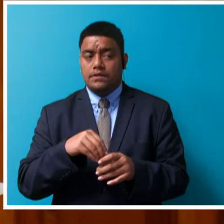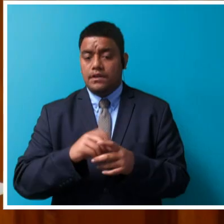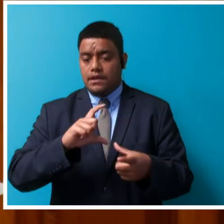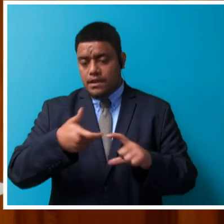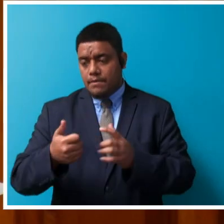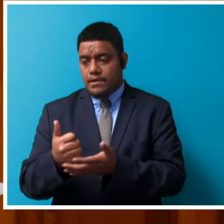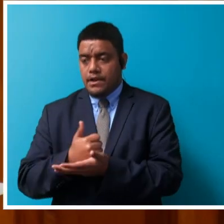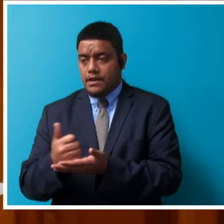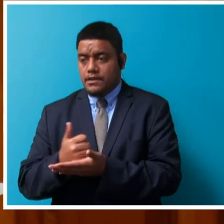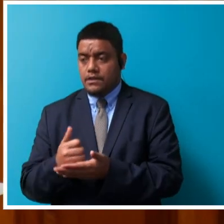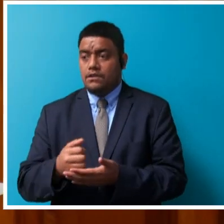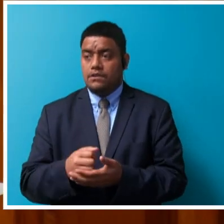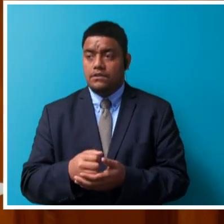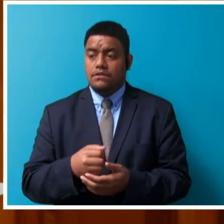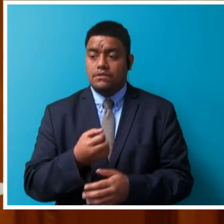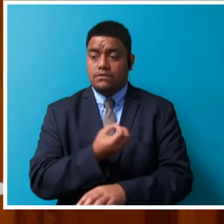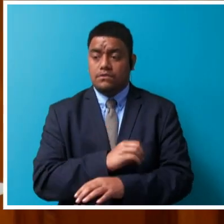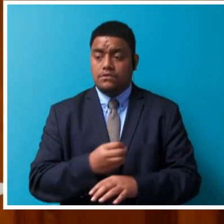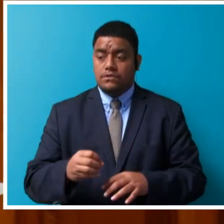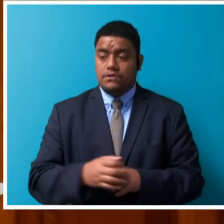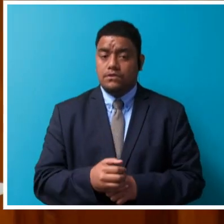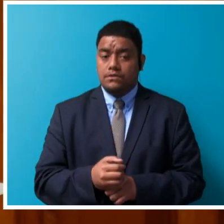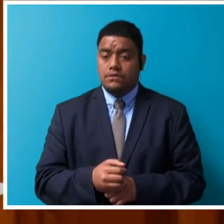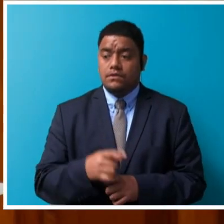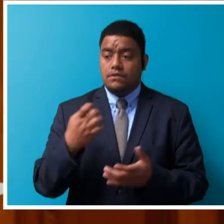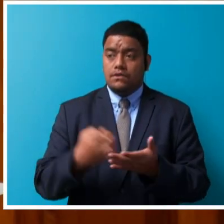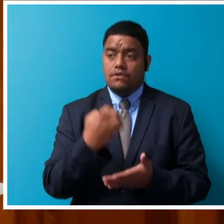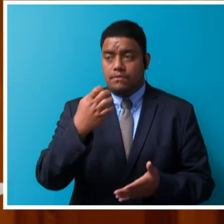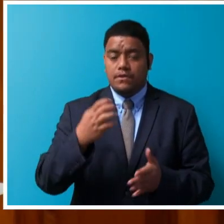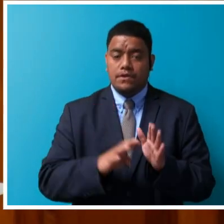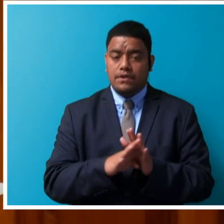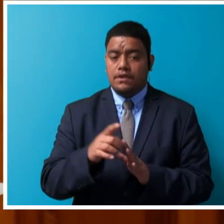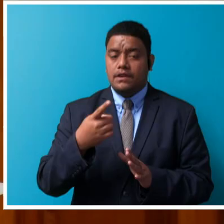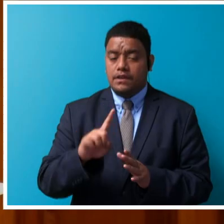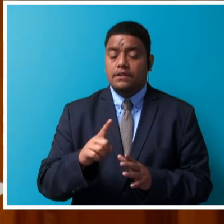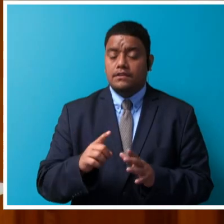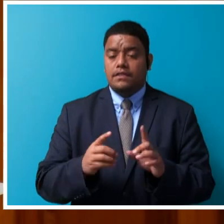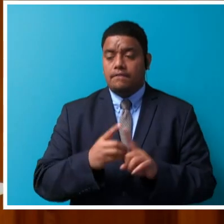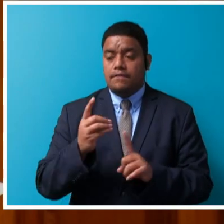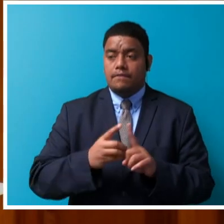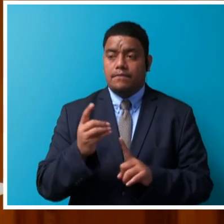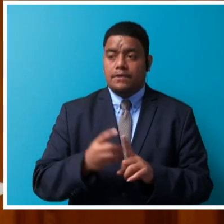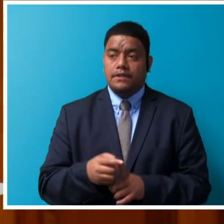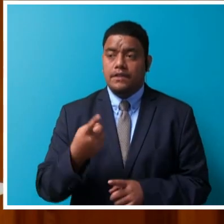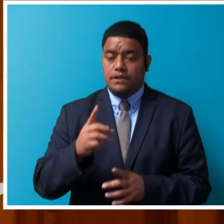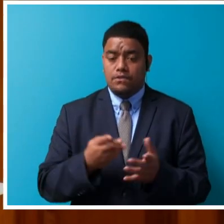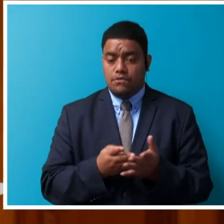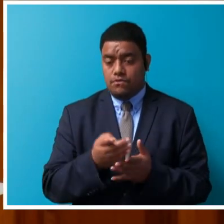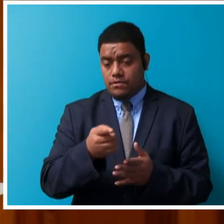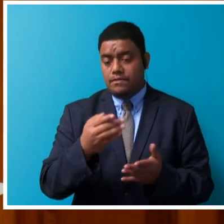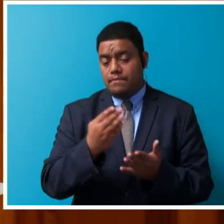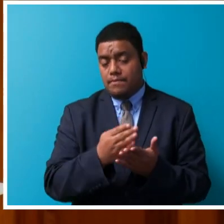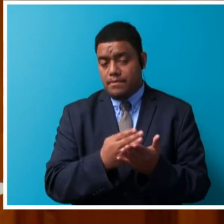action, ocean governance, regional security, economic resilience, and sustainable development. And through this budget, sir,